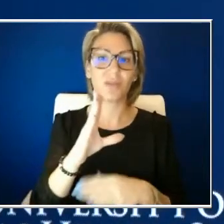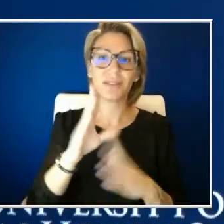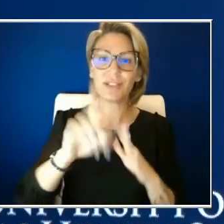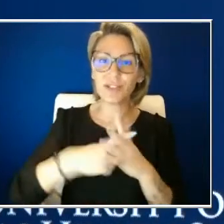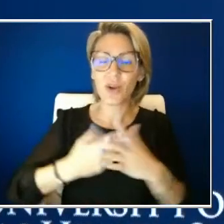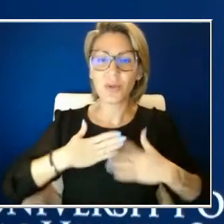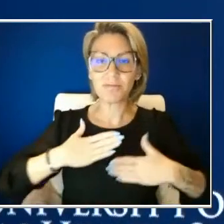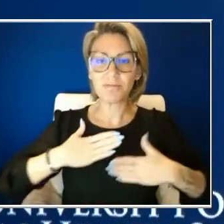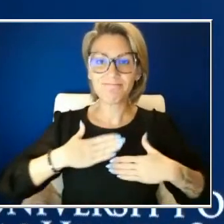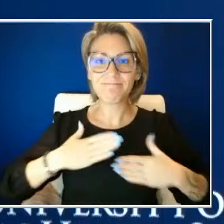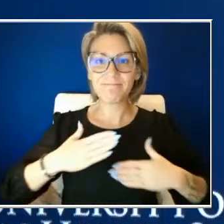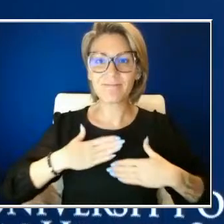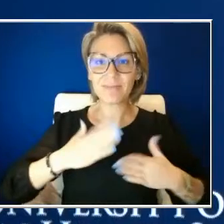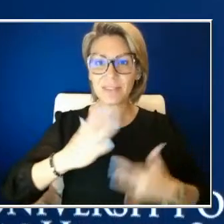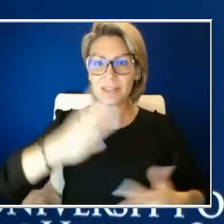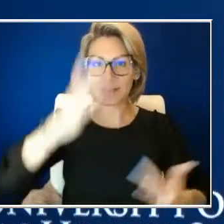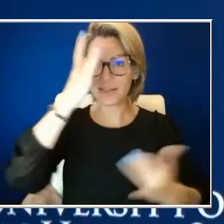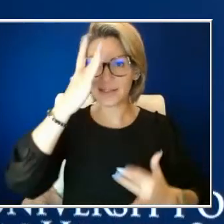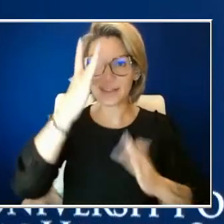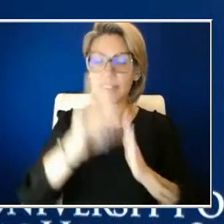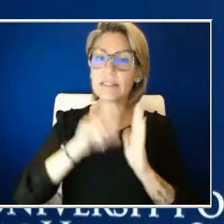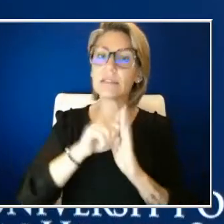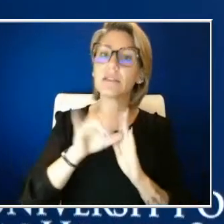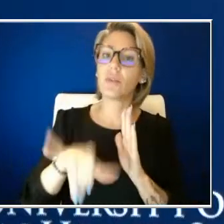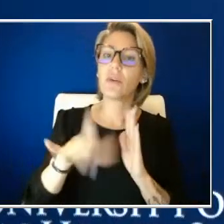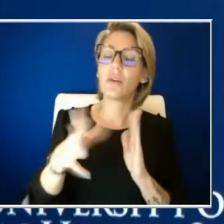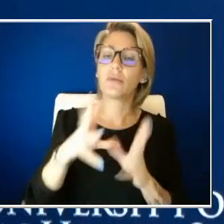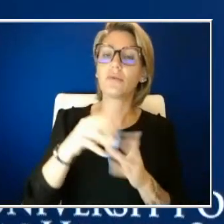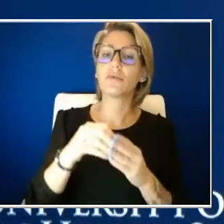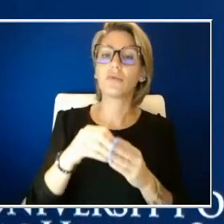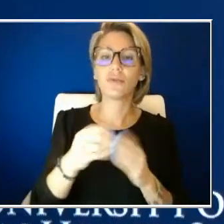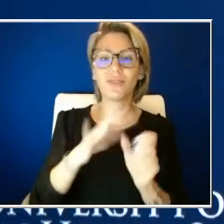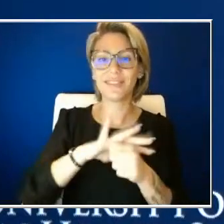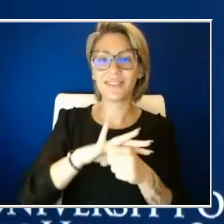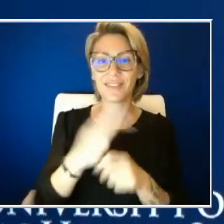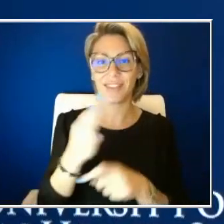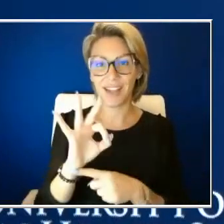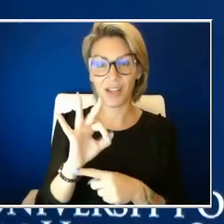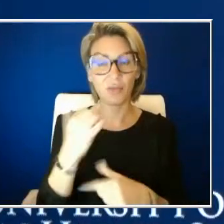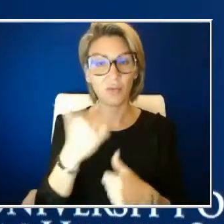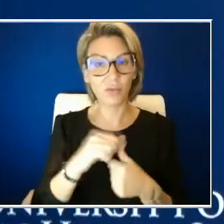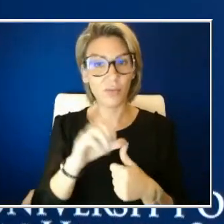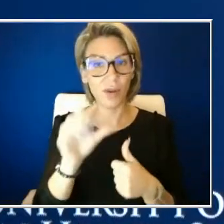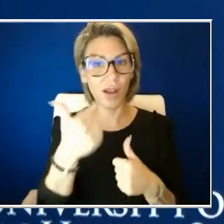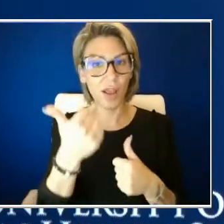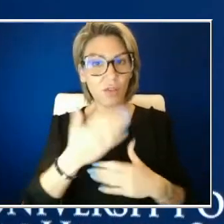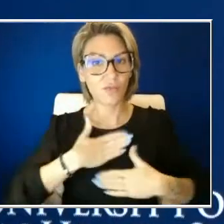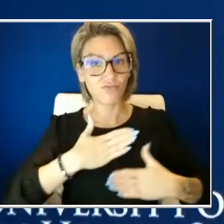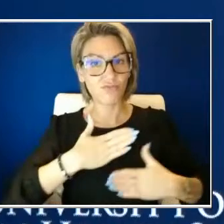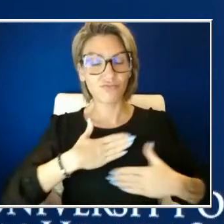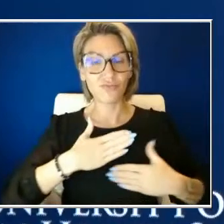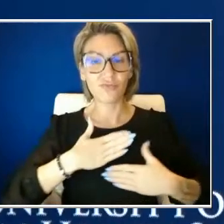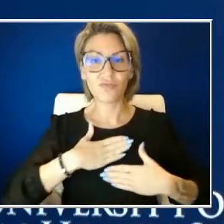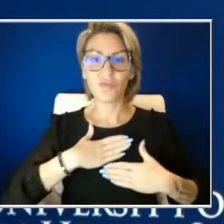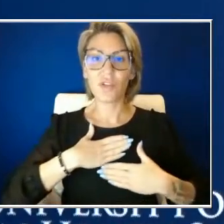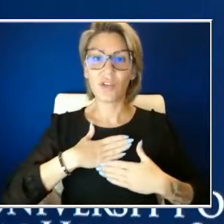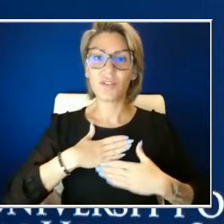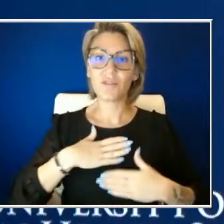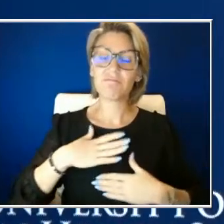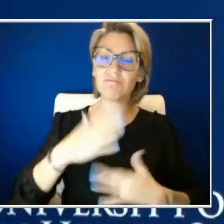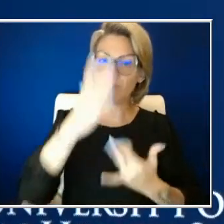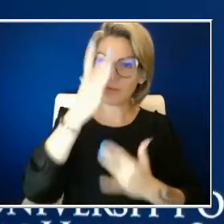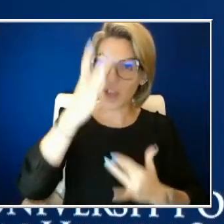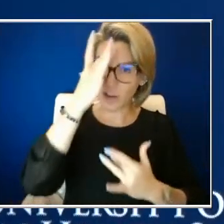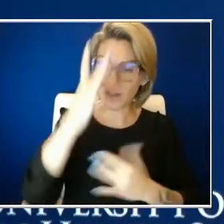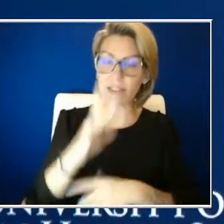viral season, so that obviously includes COVID-19, but remember there are other respiratory viruses, influenza and RSV, and I think